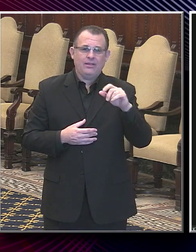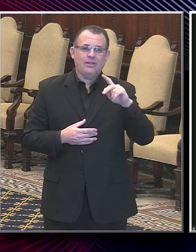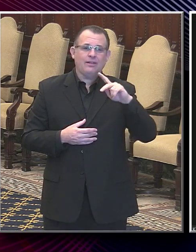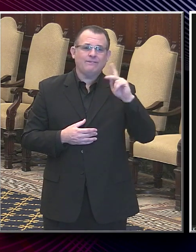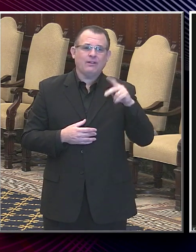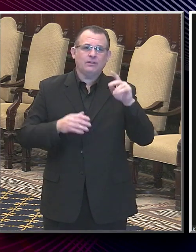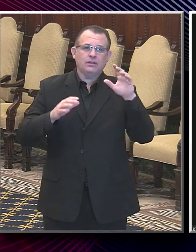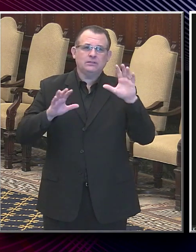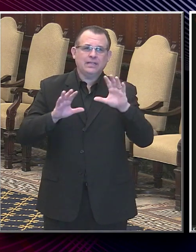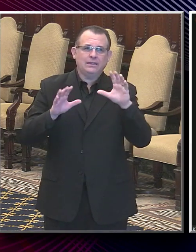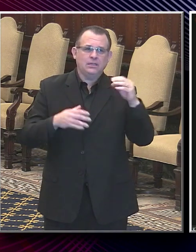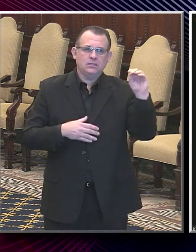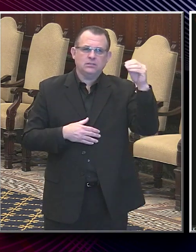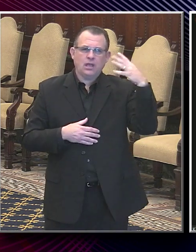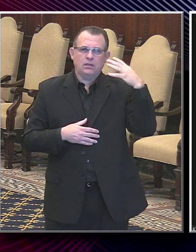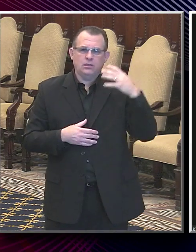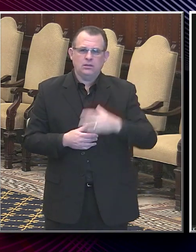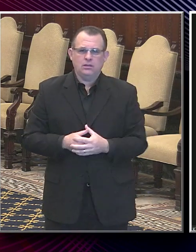Denise.